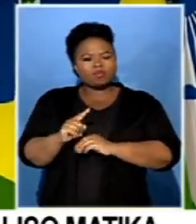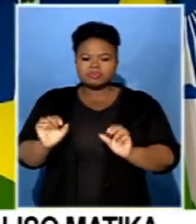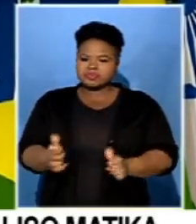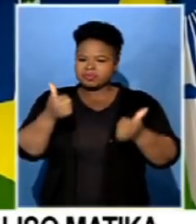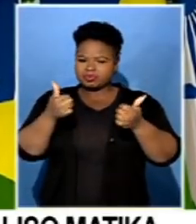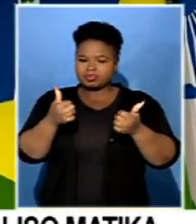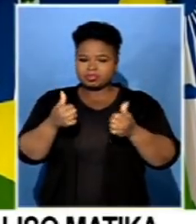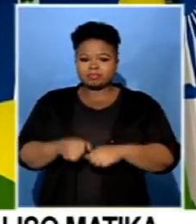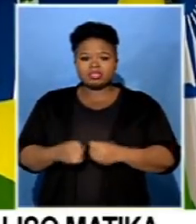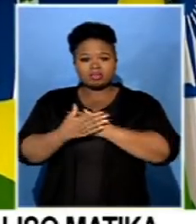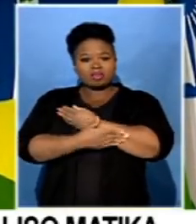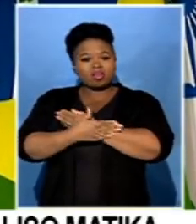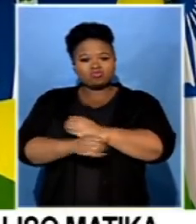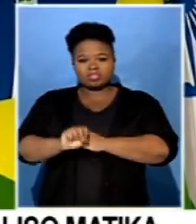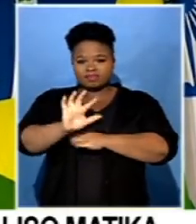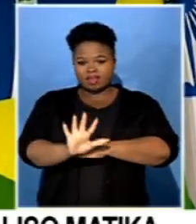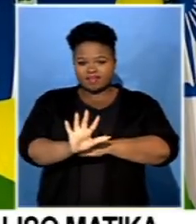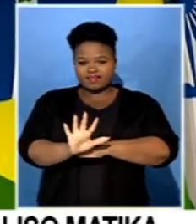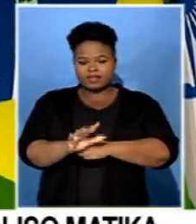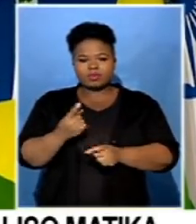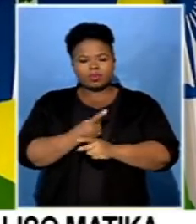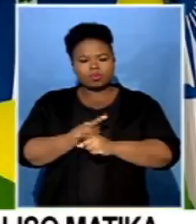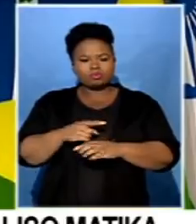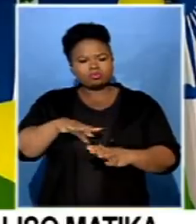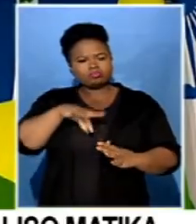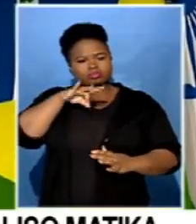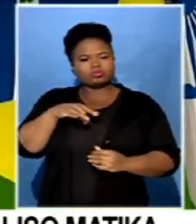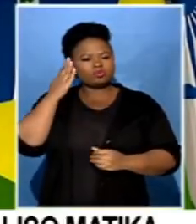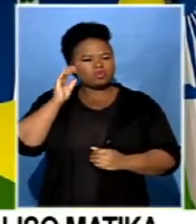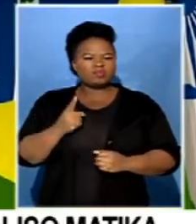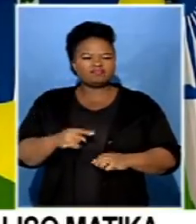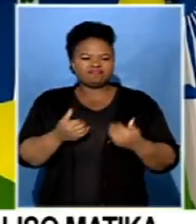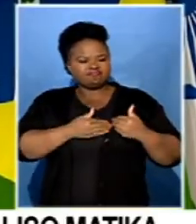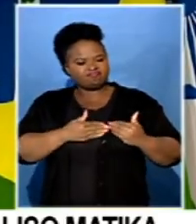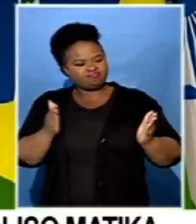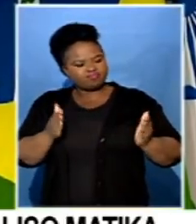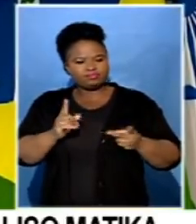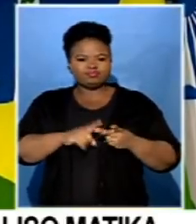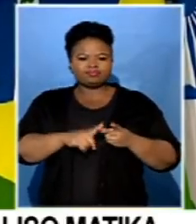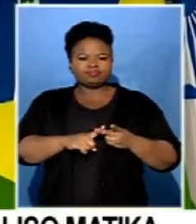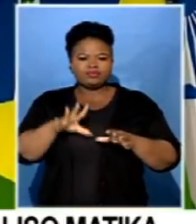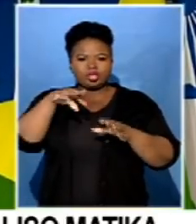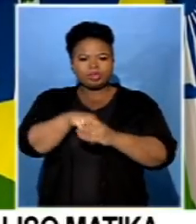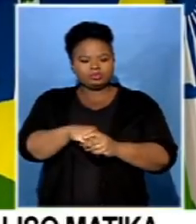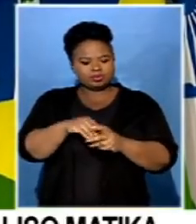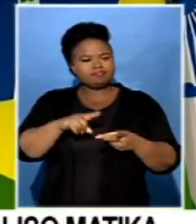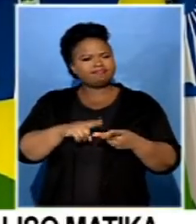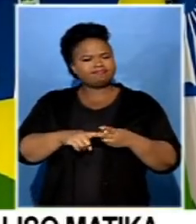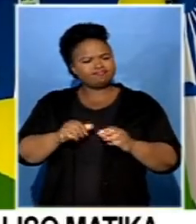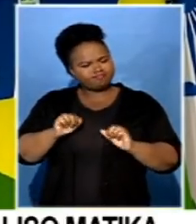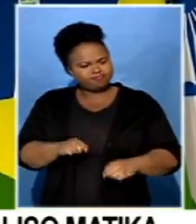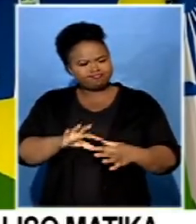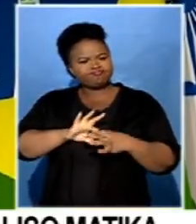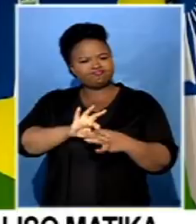Our five BRICS countries, guided by the BRICS spirit of openness, inclusiveness, and win-win cooperation, have deepened